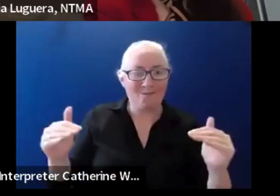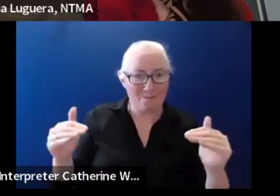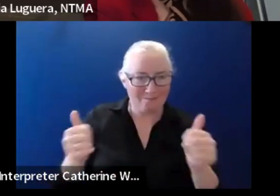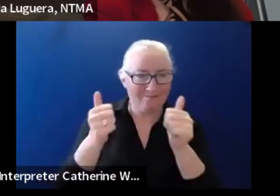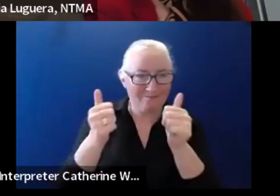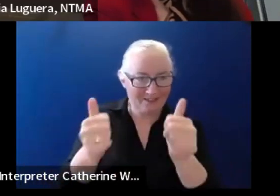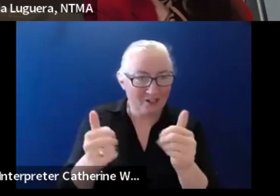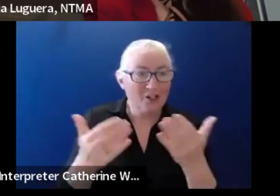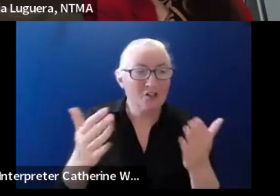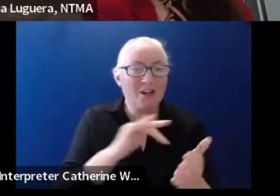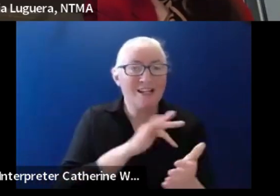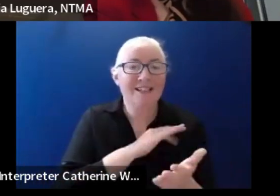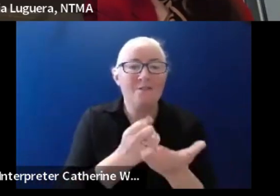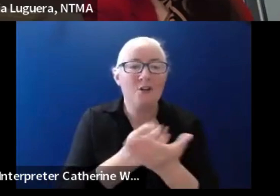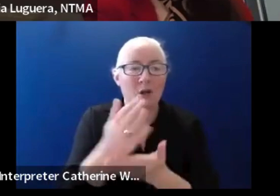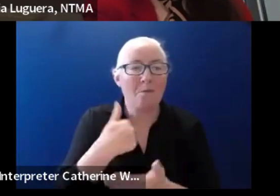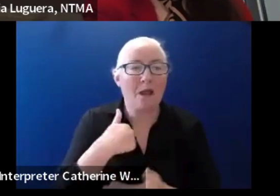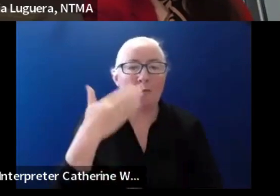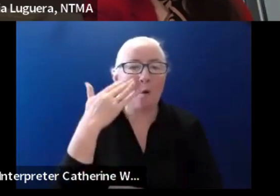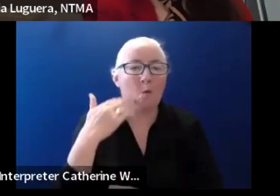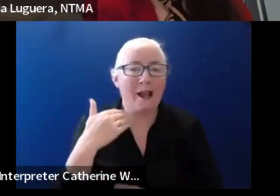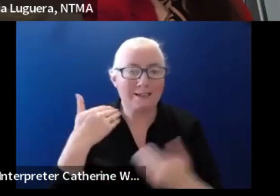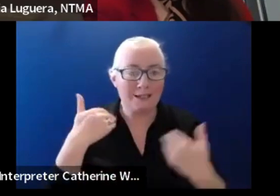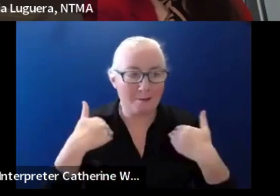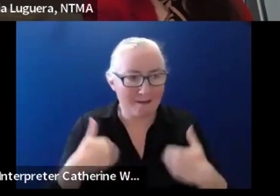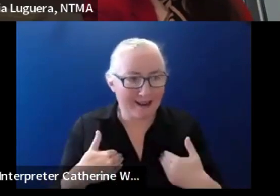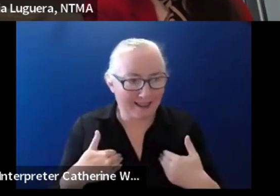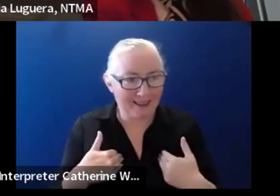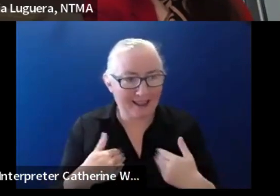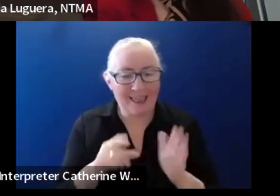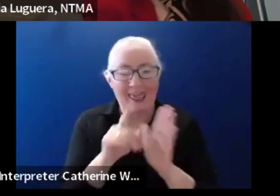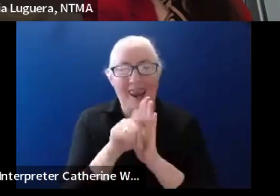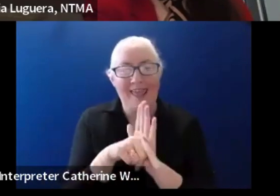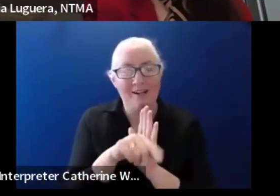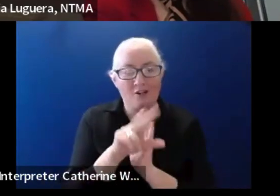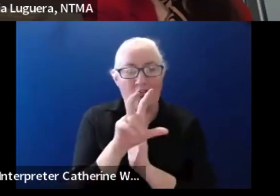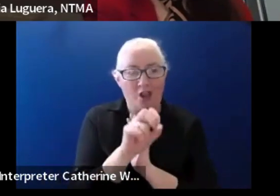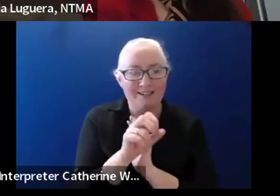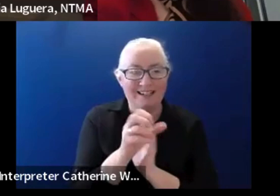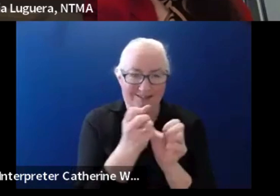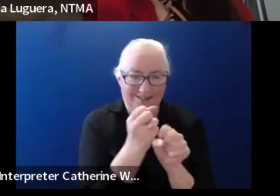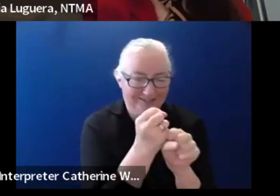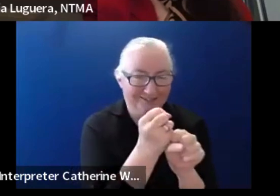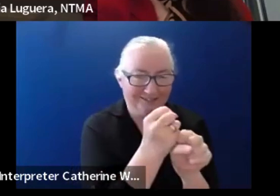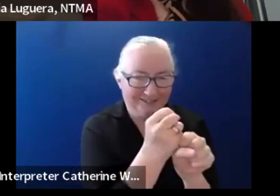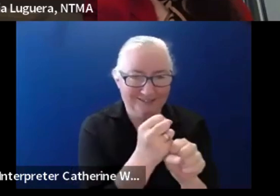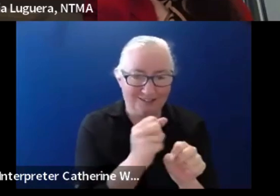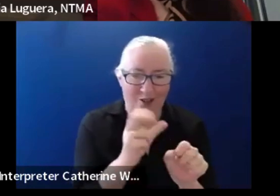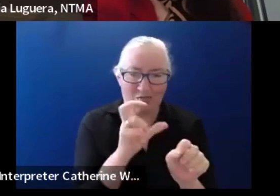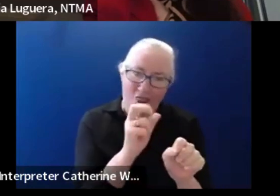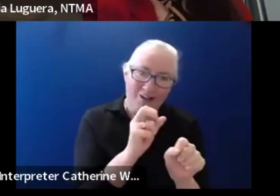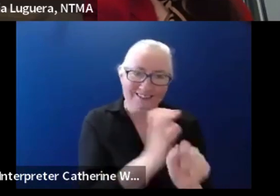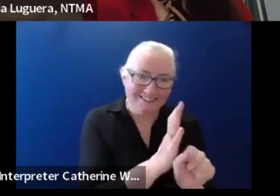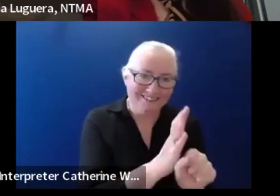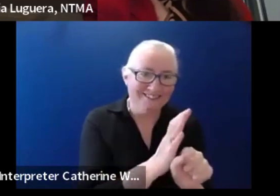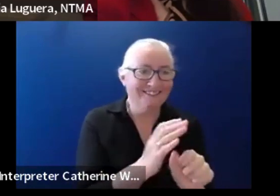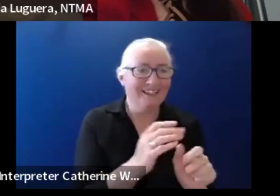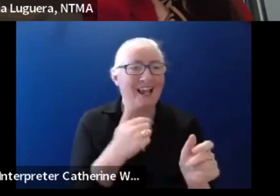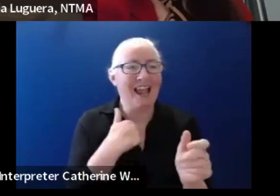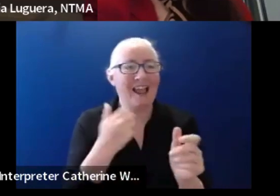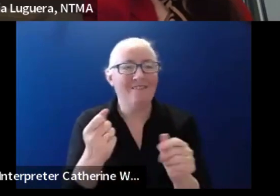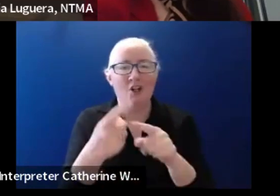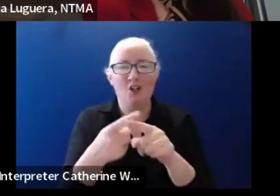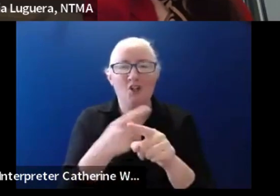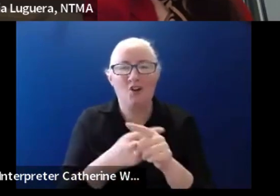to self-describe, so I'm a white male in my late 30s, clinging on to the late 30s. I have